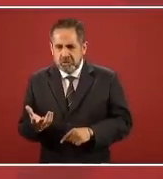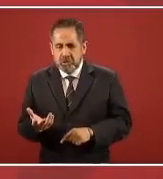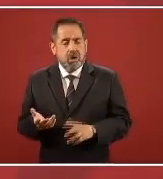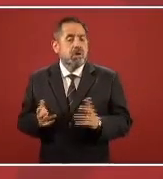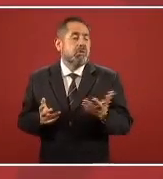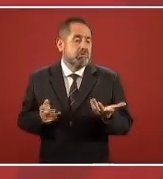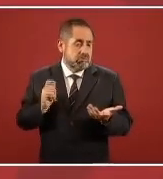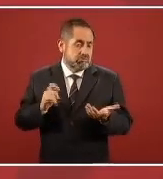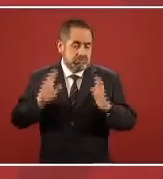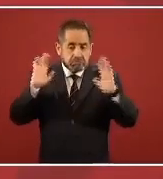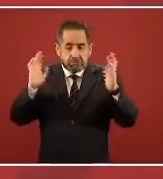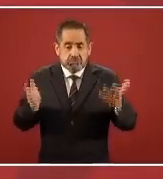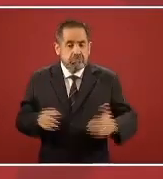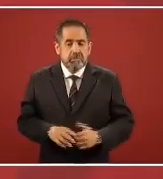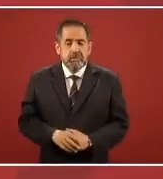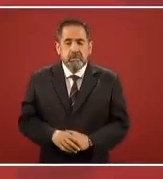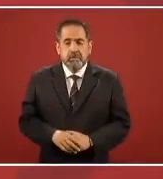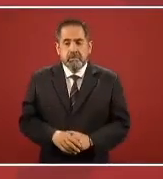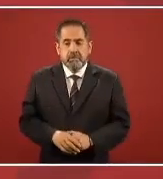dádiva,